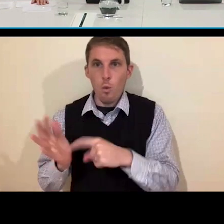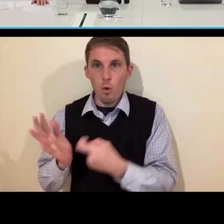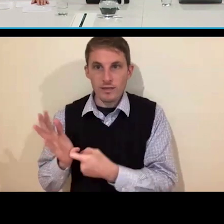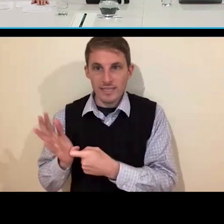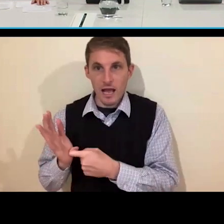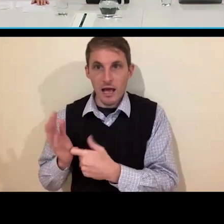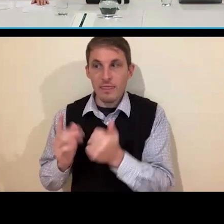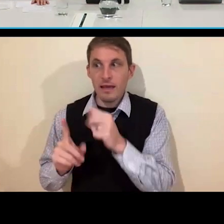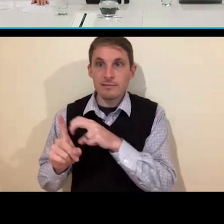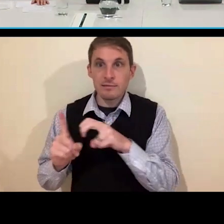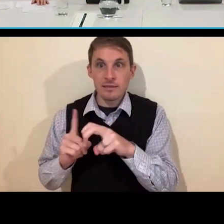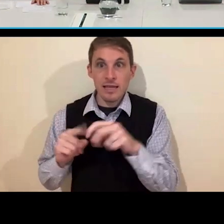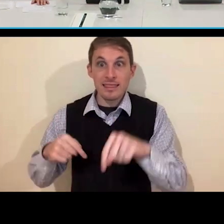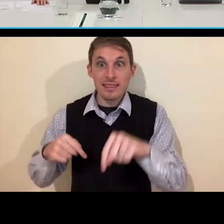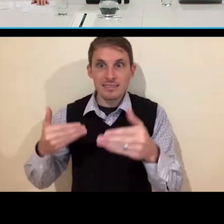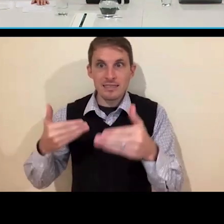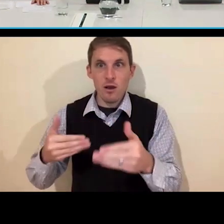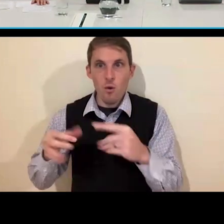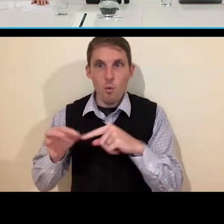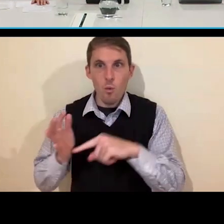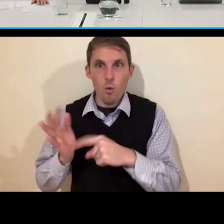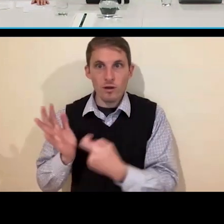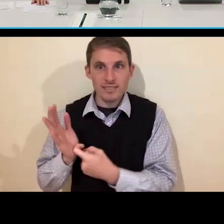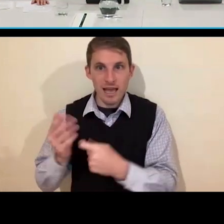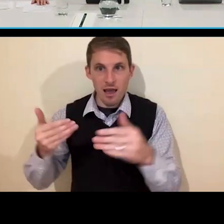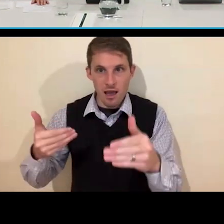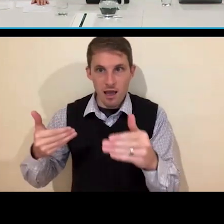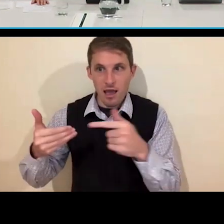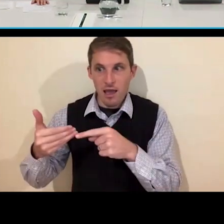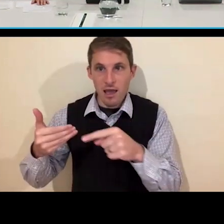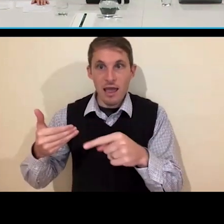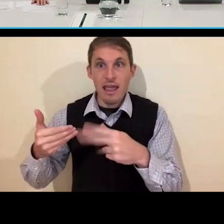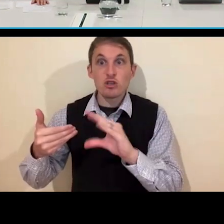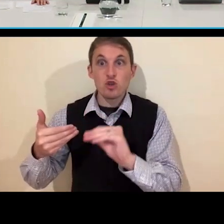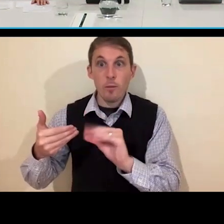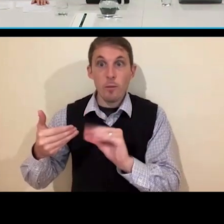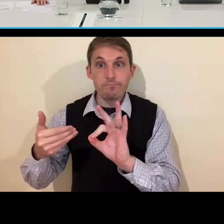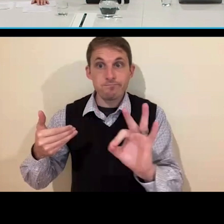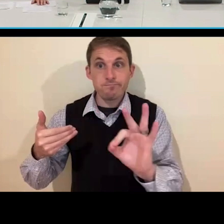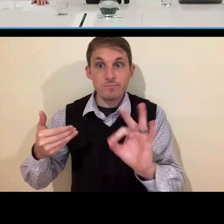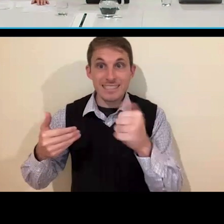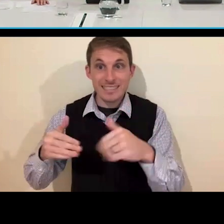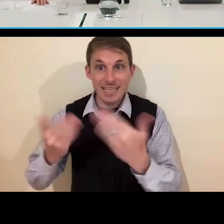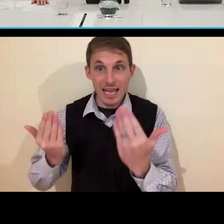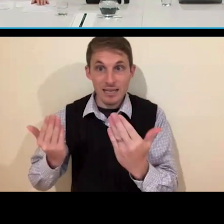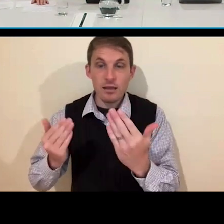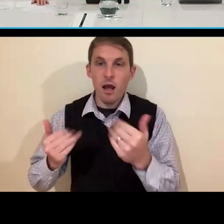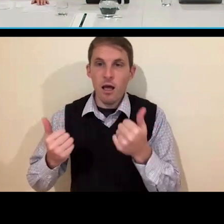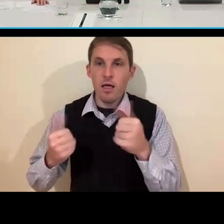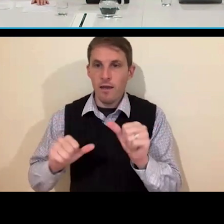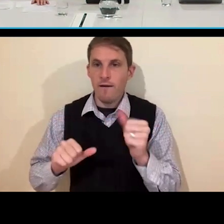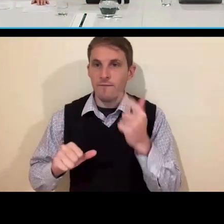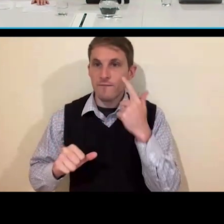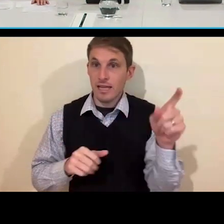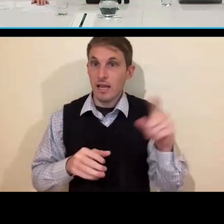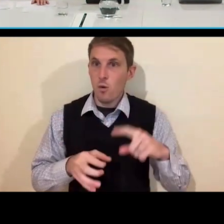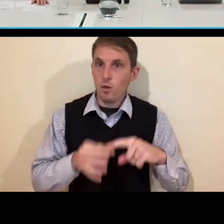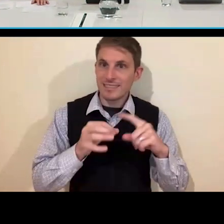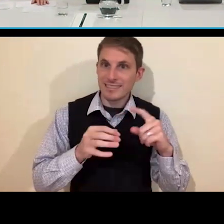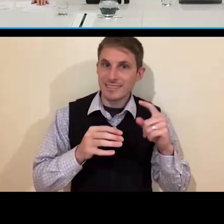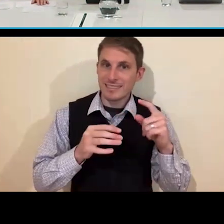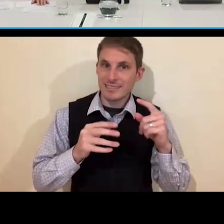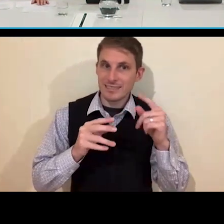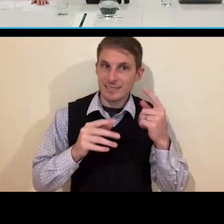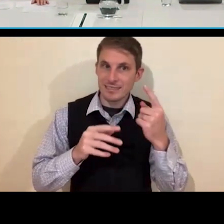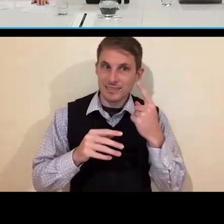quarter, and if a person hasn't worked at the service for over 60 days, as far as, and coming back to the heart of this quality indicator around continuity